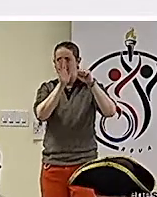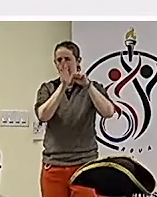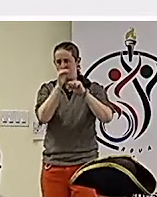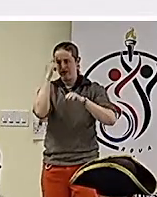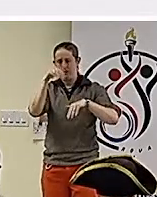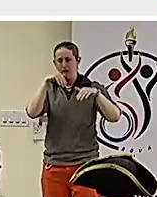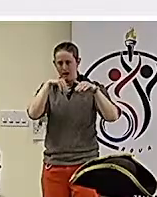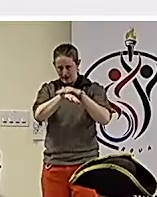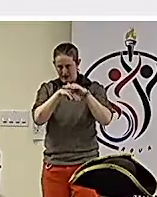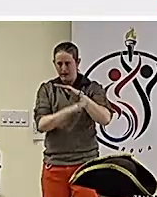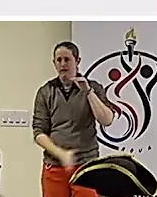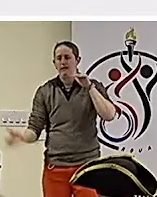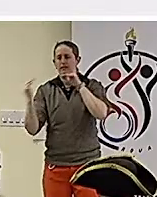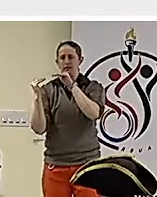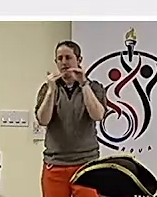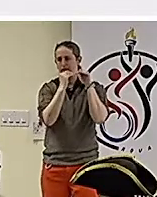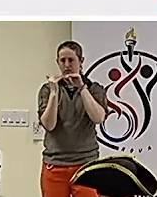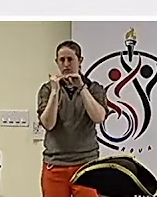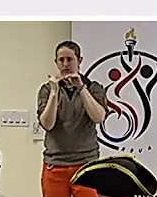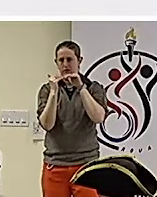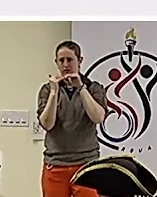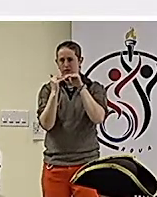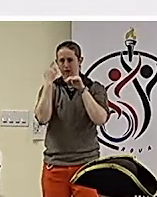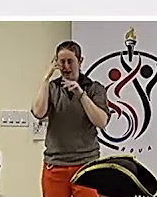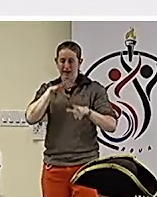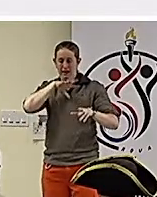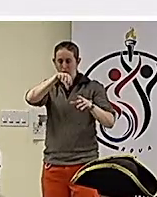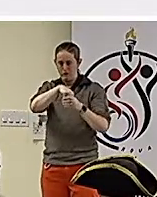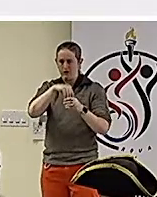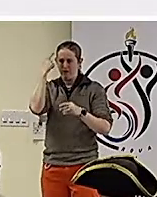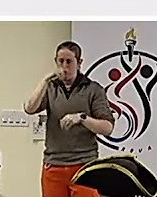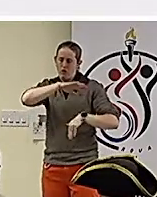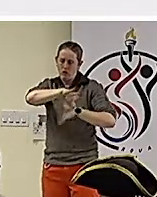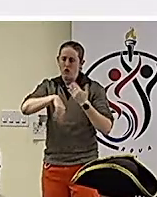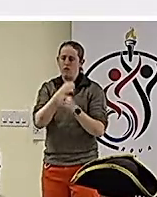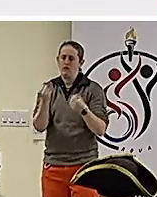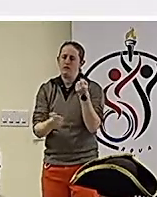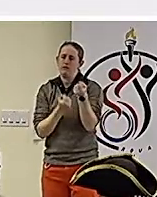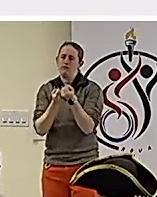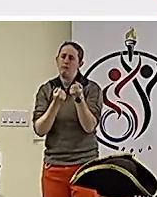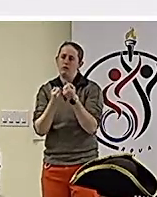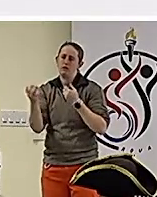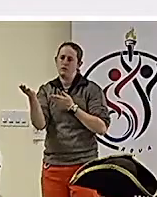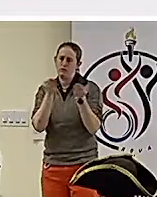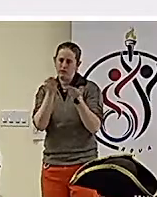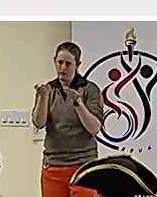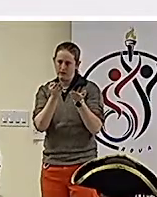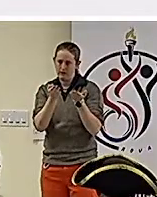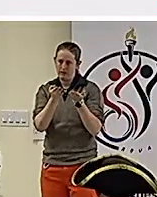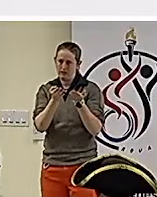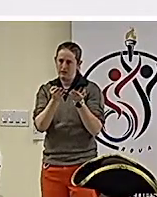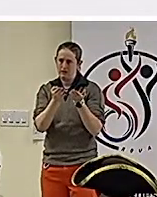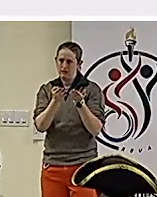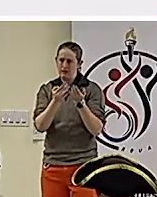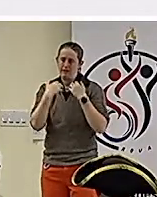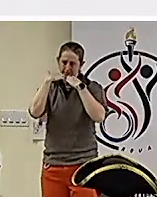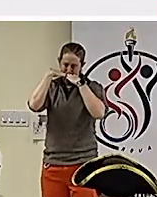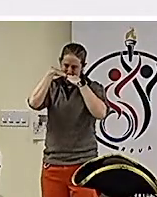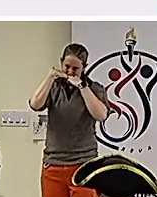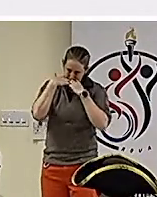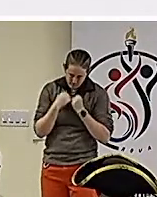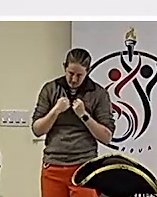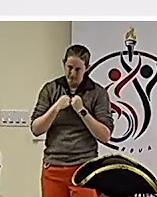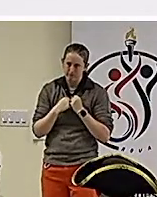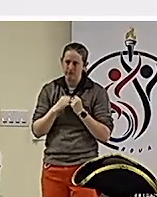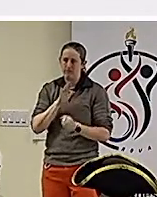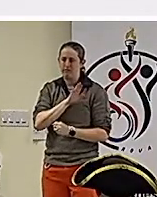inclusion, and the full realization of supports and services that uphold the inherent value, dignity, and belonging